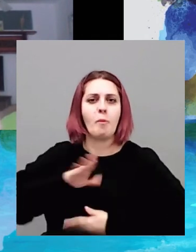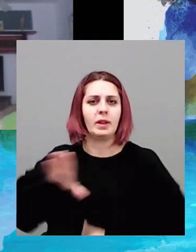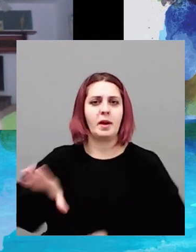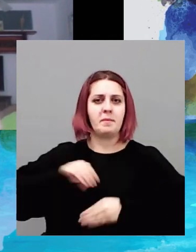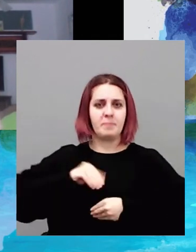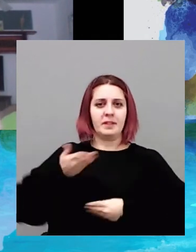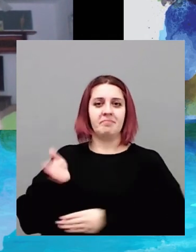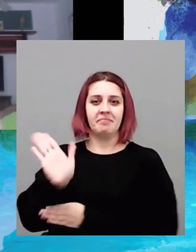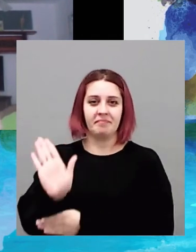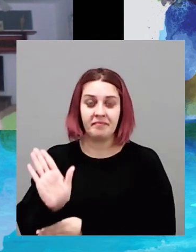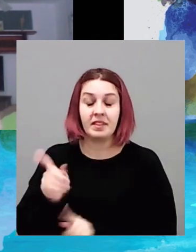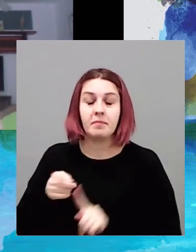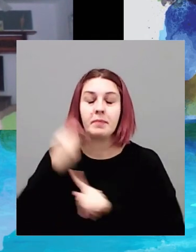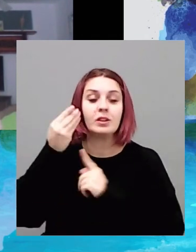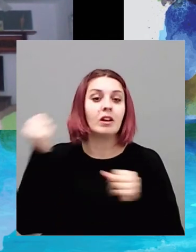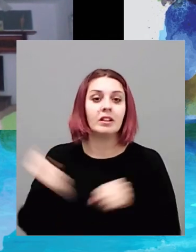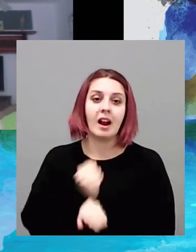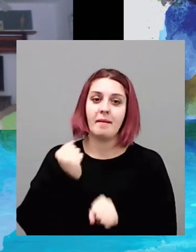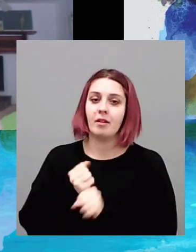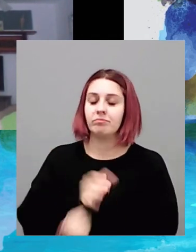certification guarantees